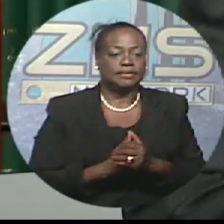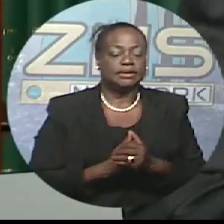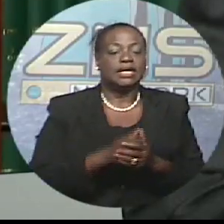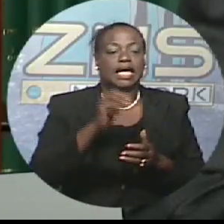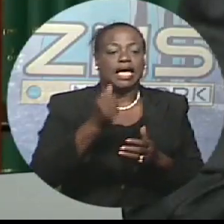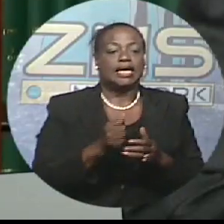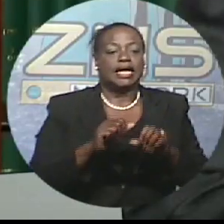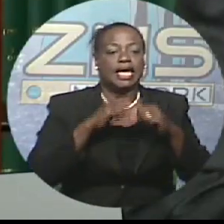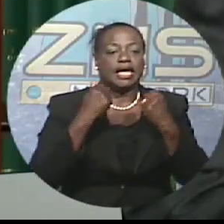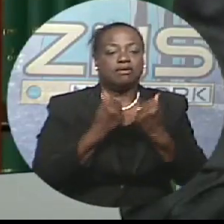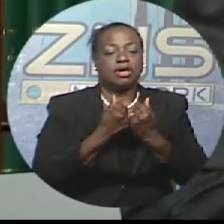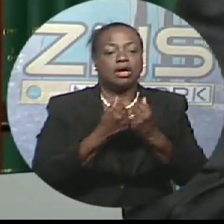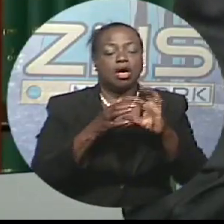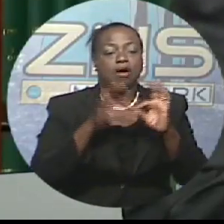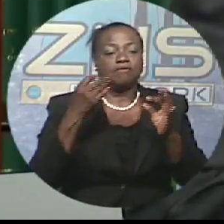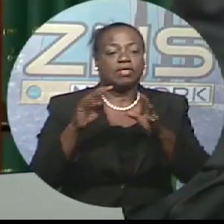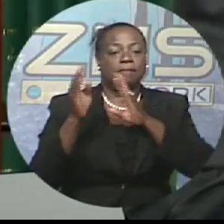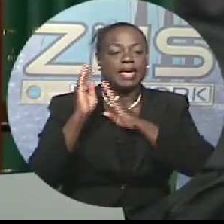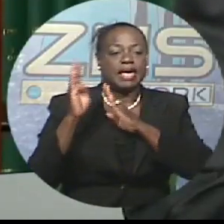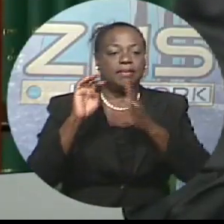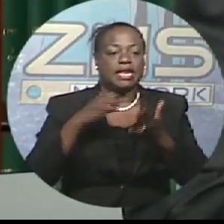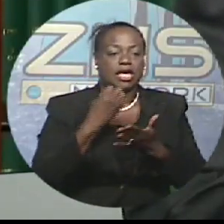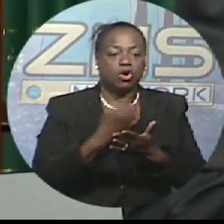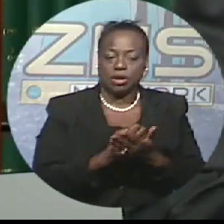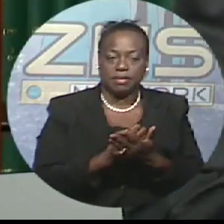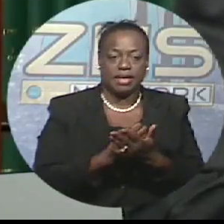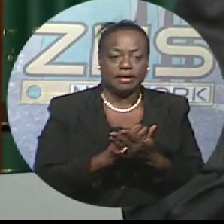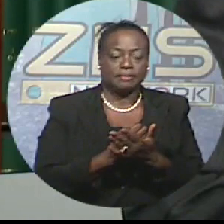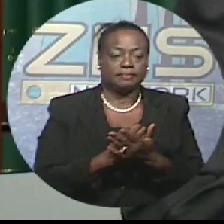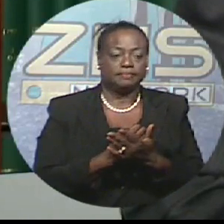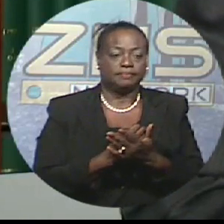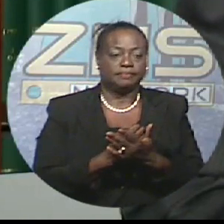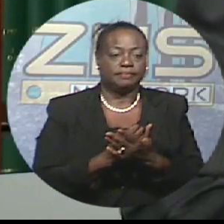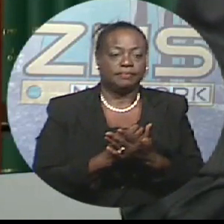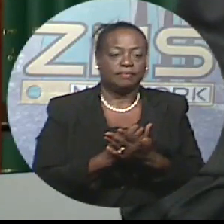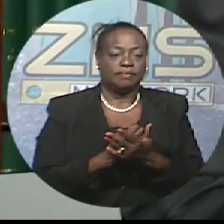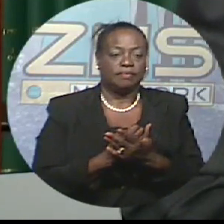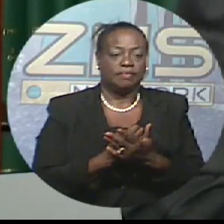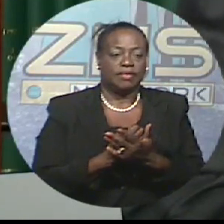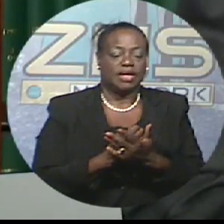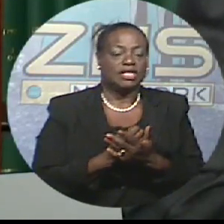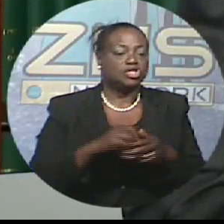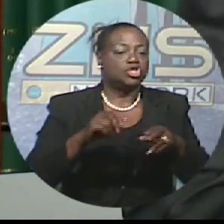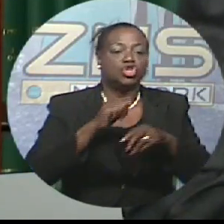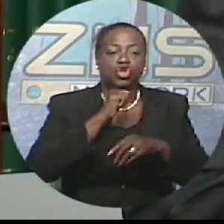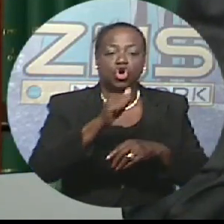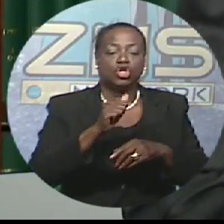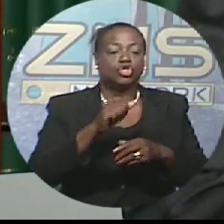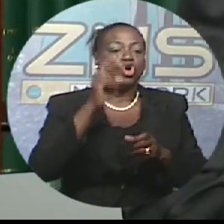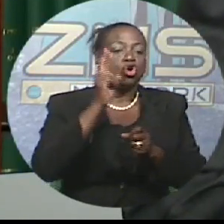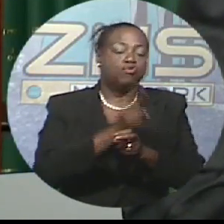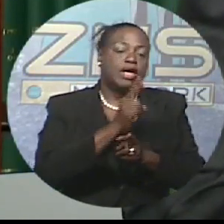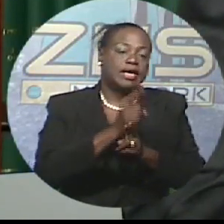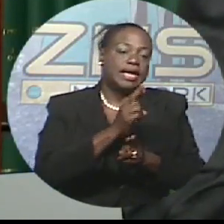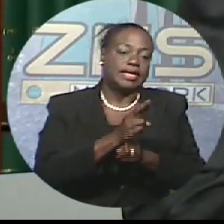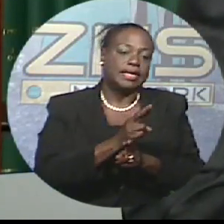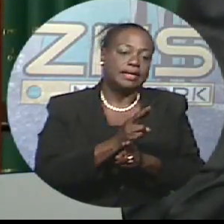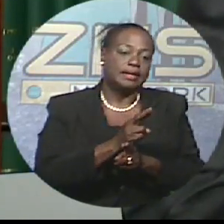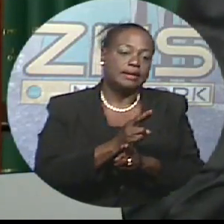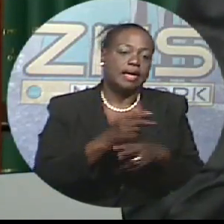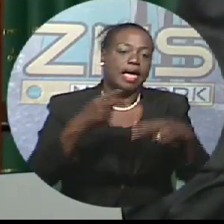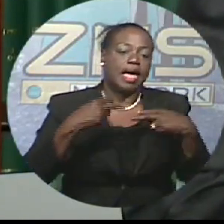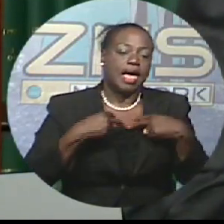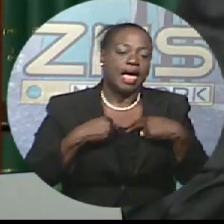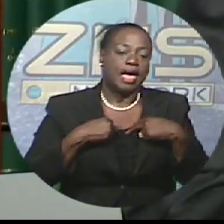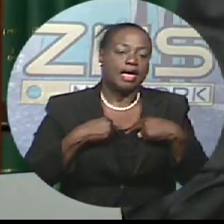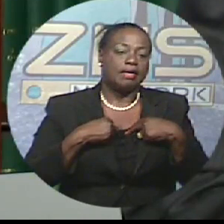of the Bahamian economy, though currently unregulated, have proven